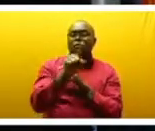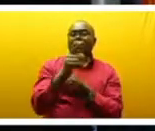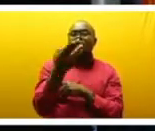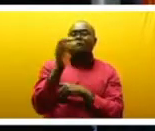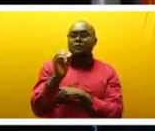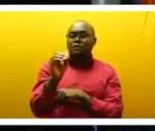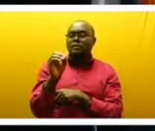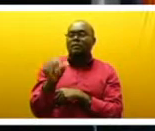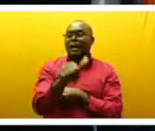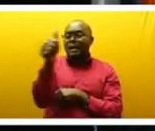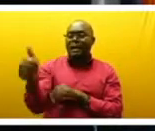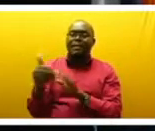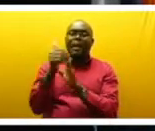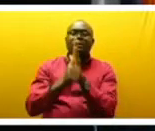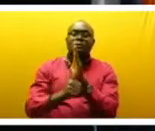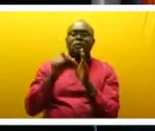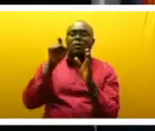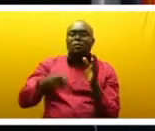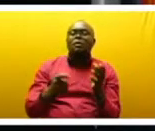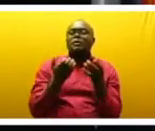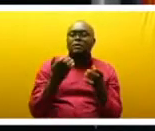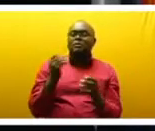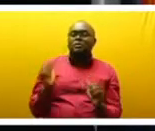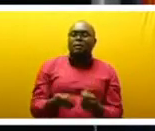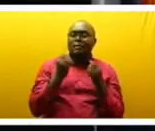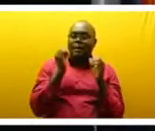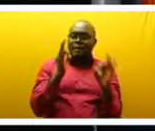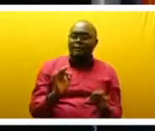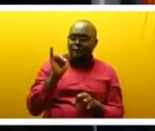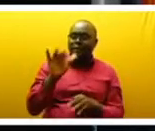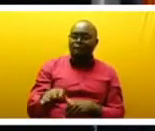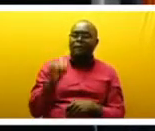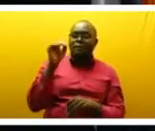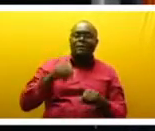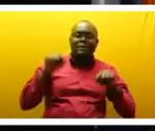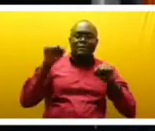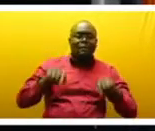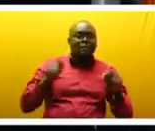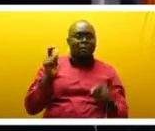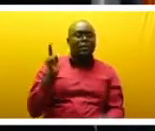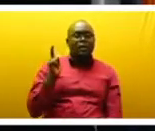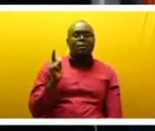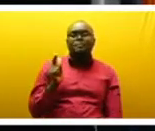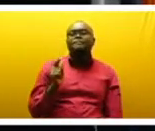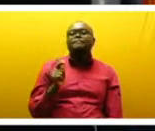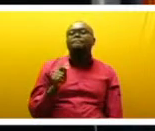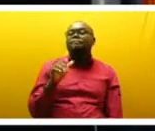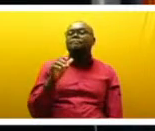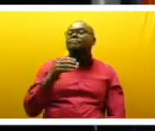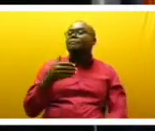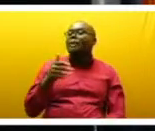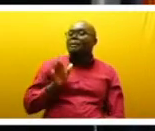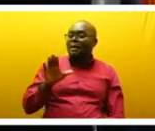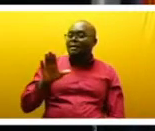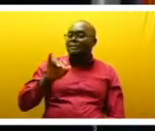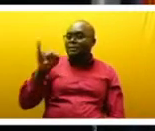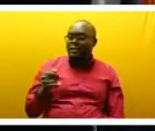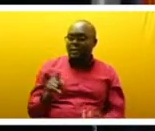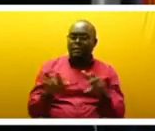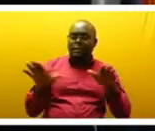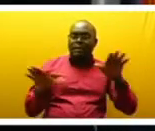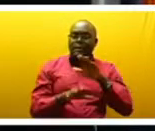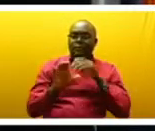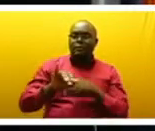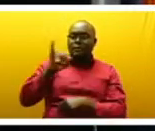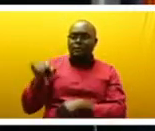articles for what is to happen in that eventuality. Madam Chief Justice, Deputy Chief Justice,